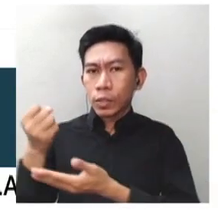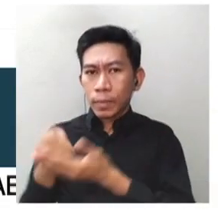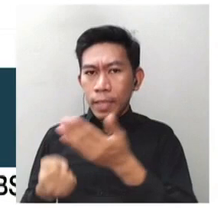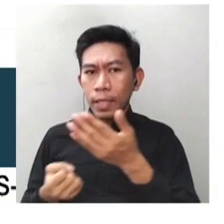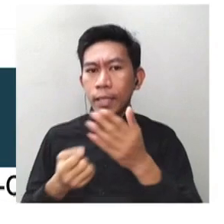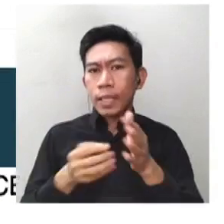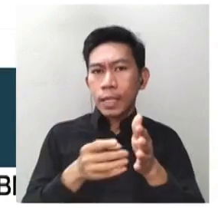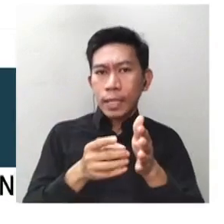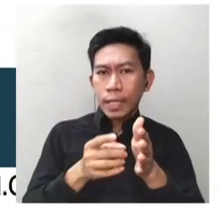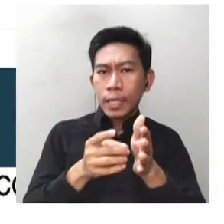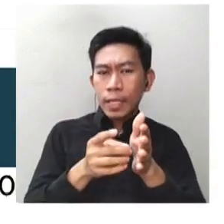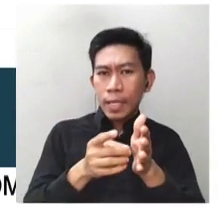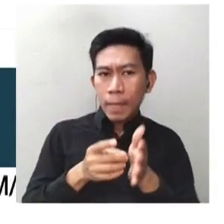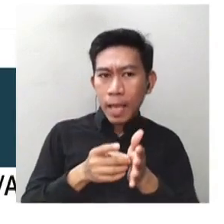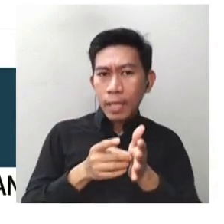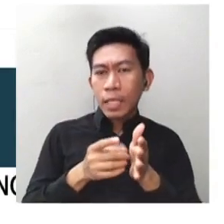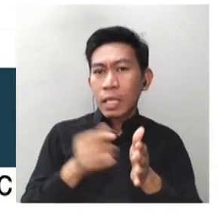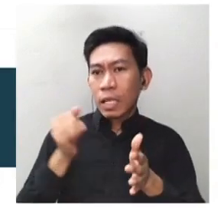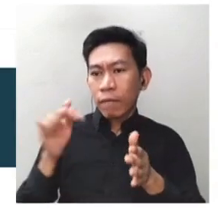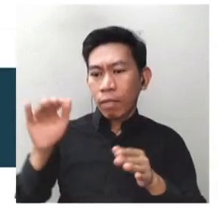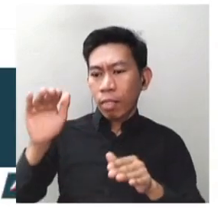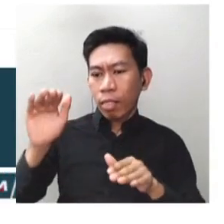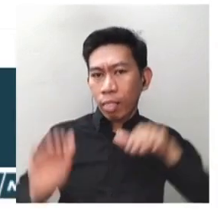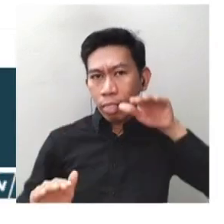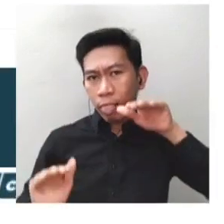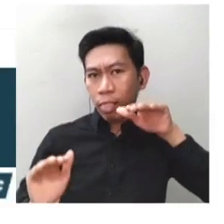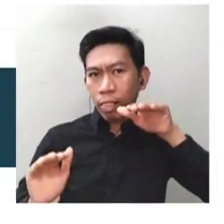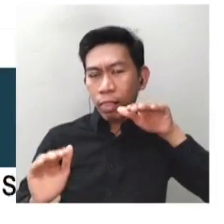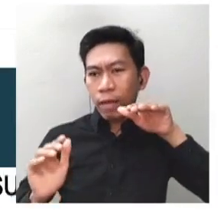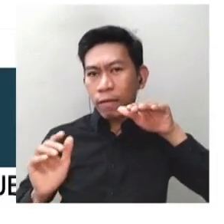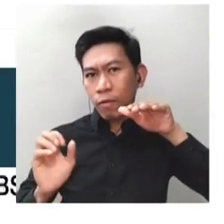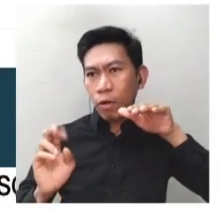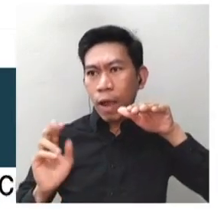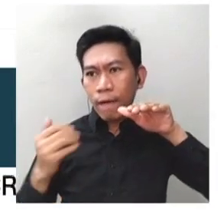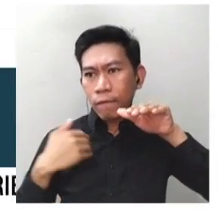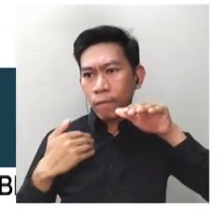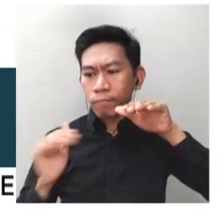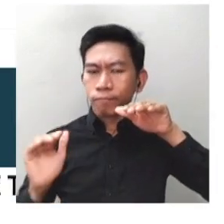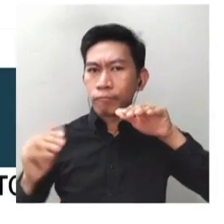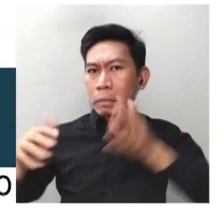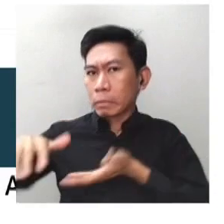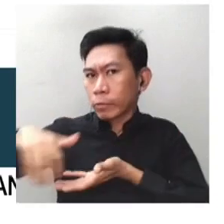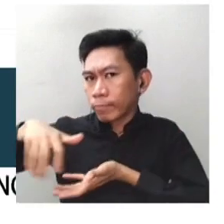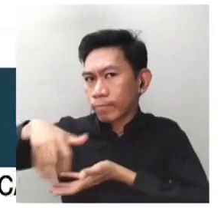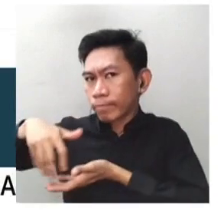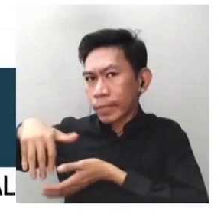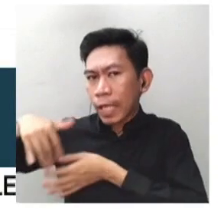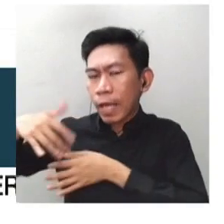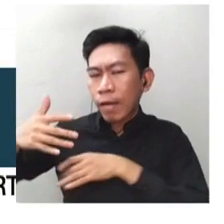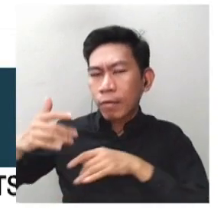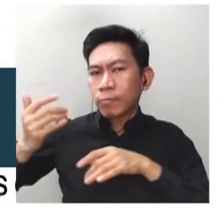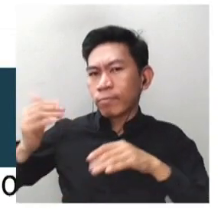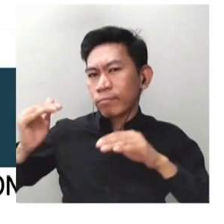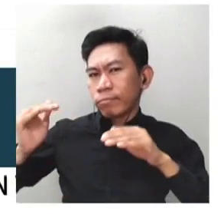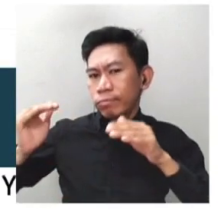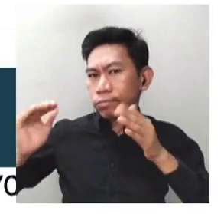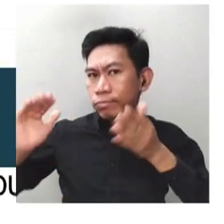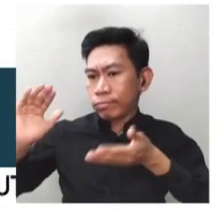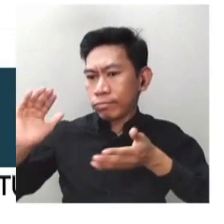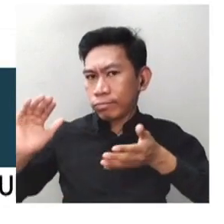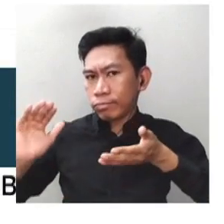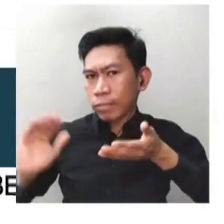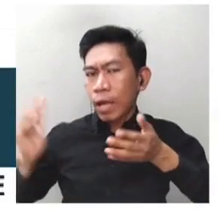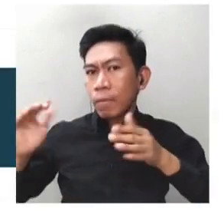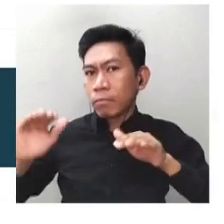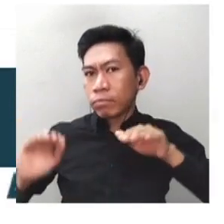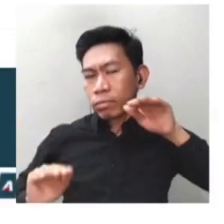forces. If there is an imbalance, like a manipulation or hoarding, then